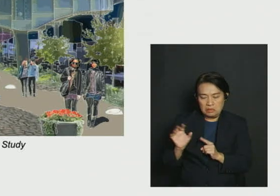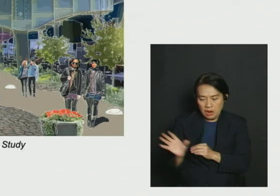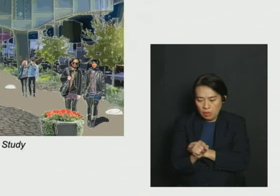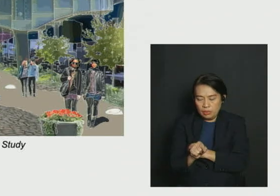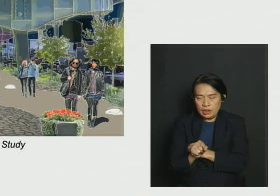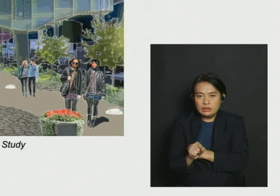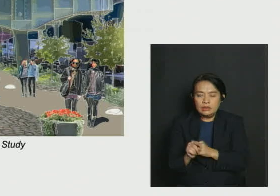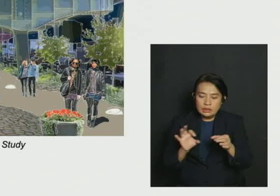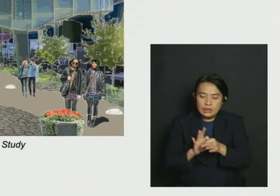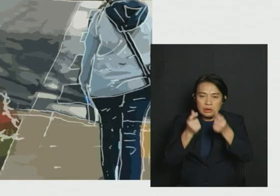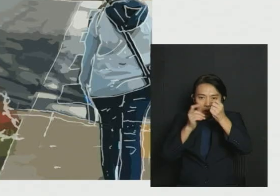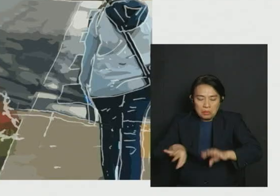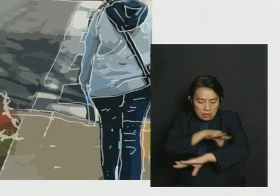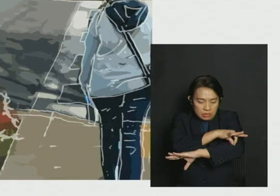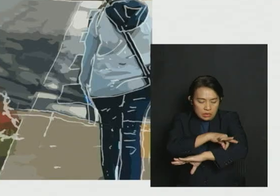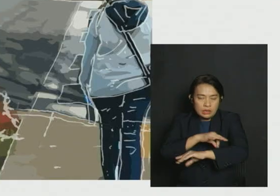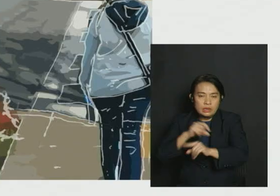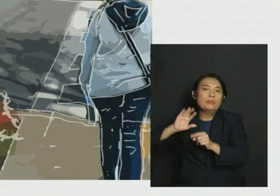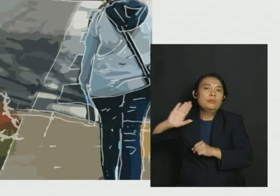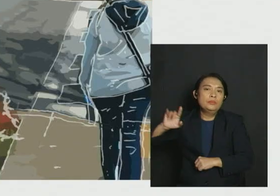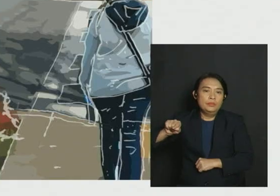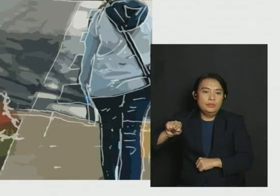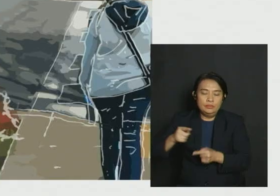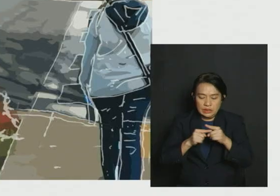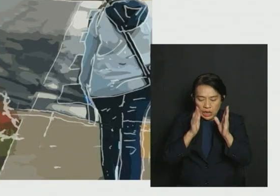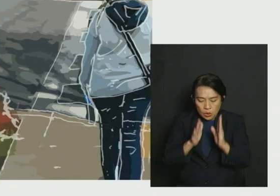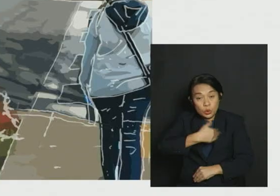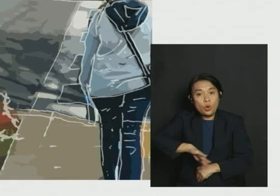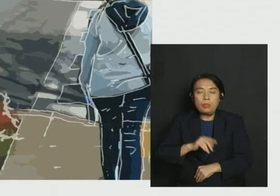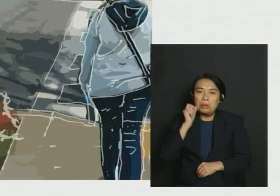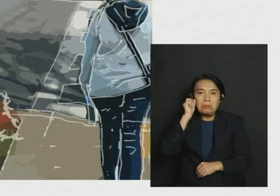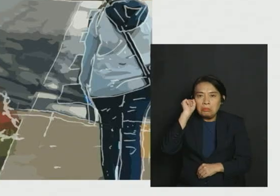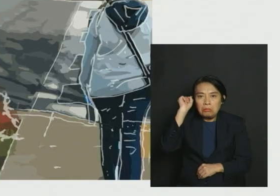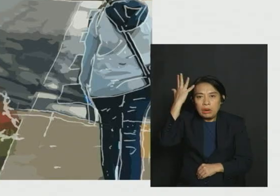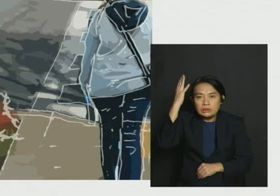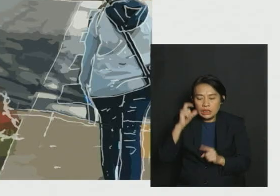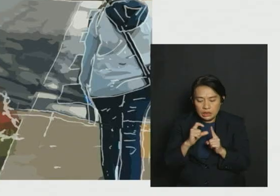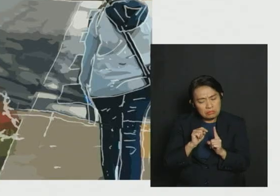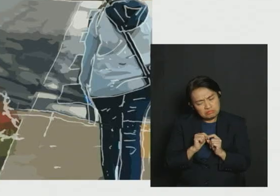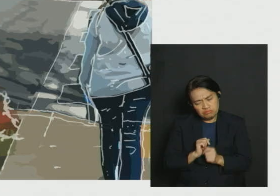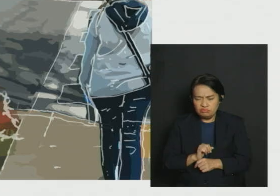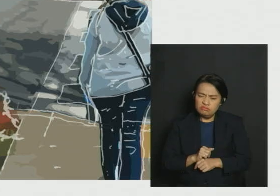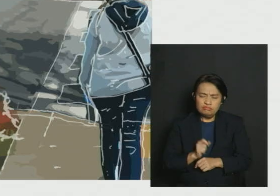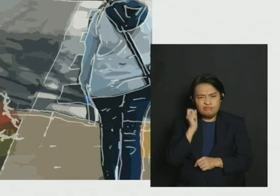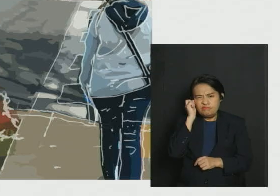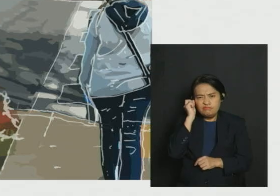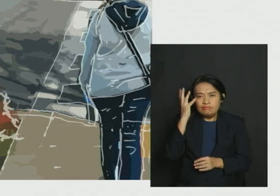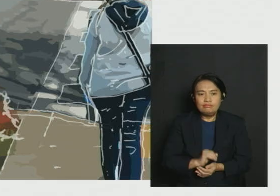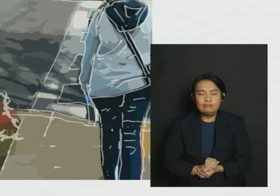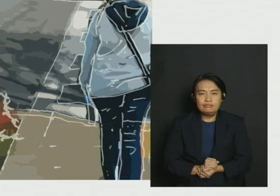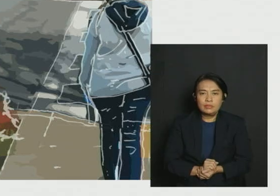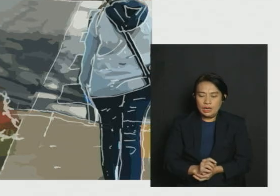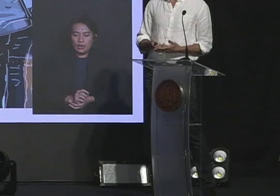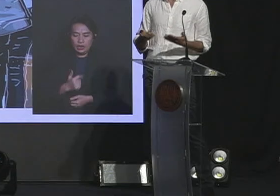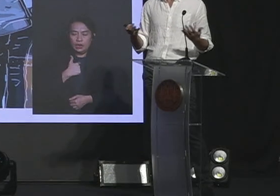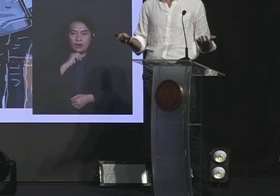necessarily the public. And so we would go through and define what that is. Again, thinking about our streets not just for